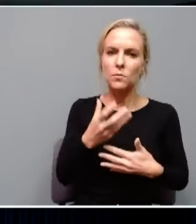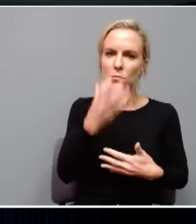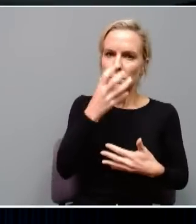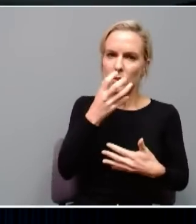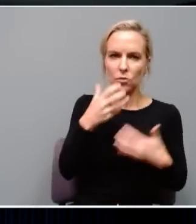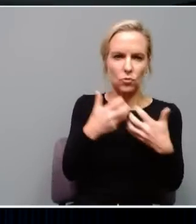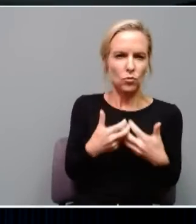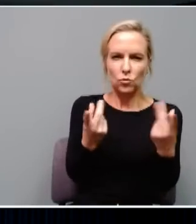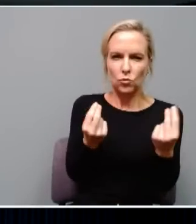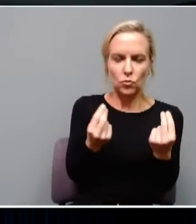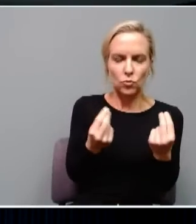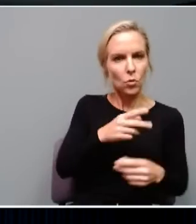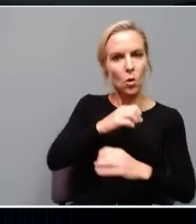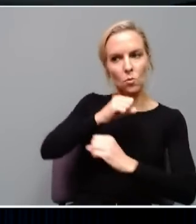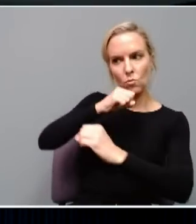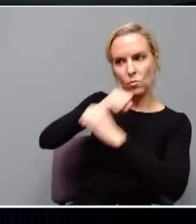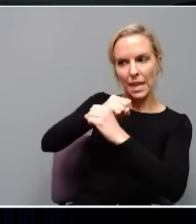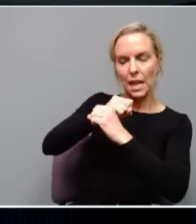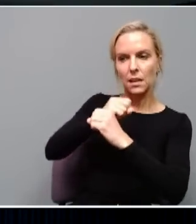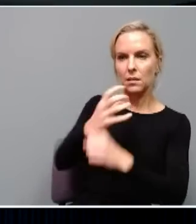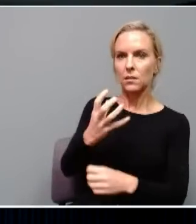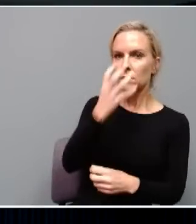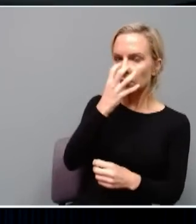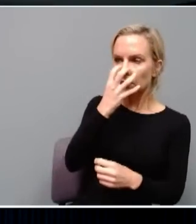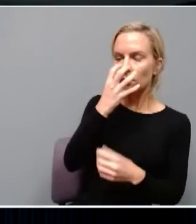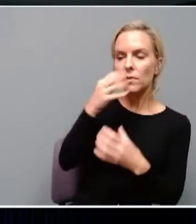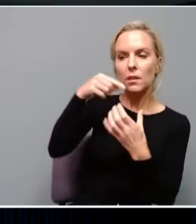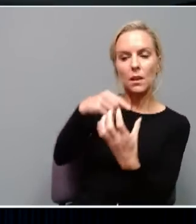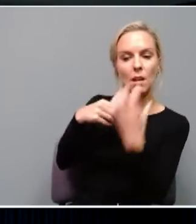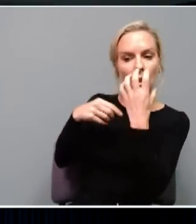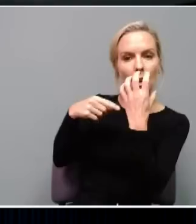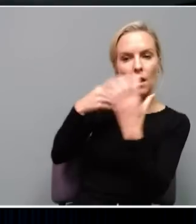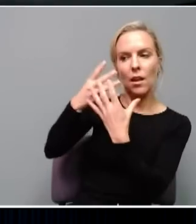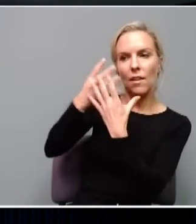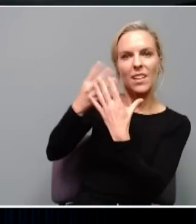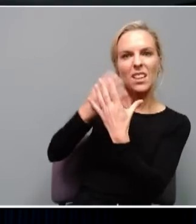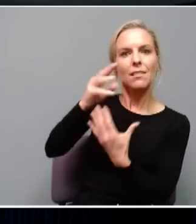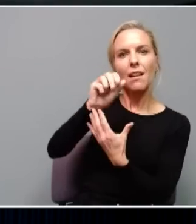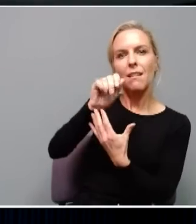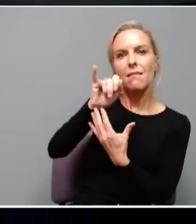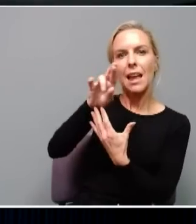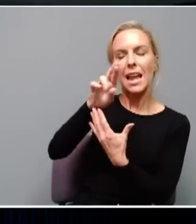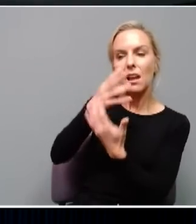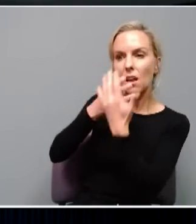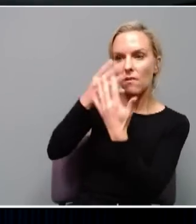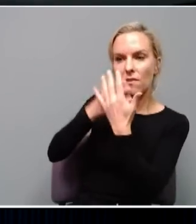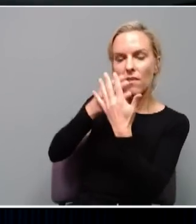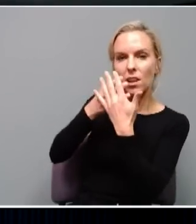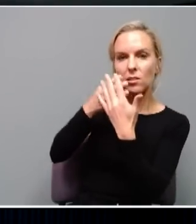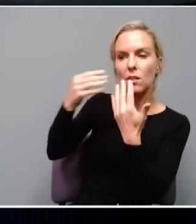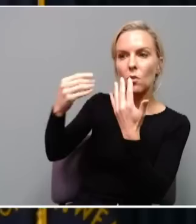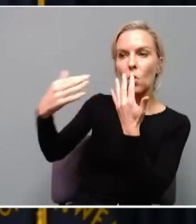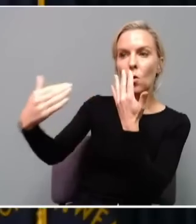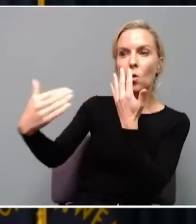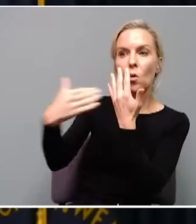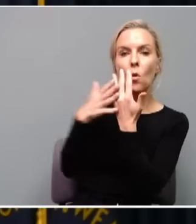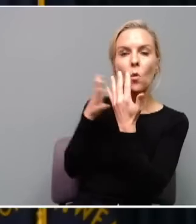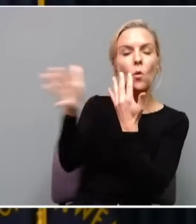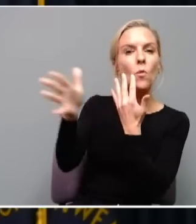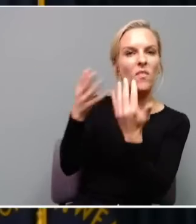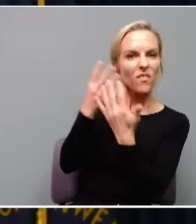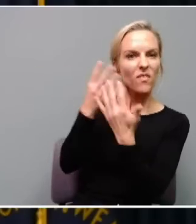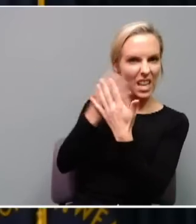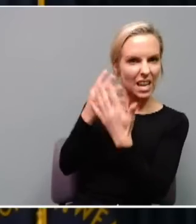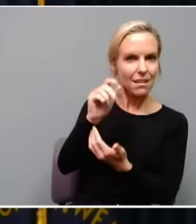respiratory protection by supplying filtered air to the user. This new product does that and so much more. Today, we're joined by